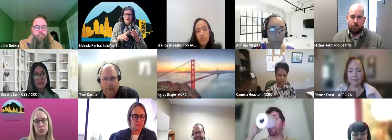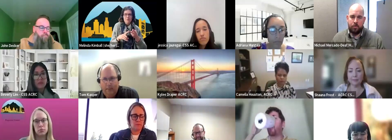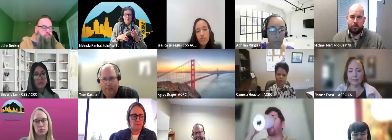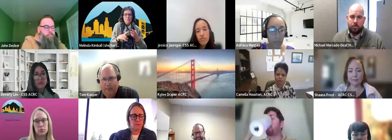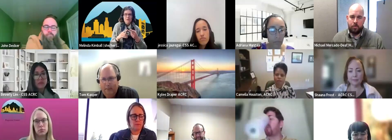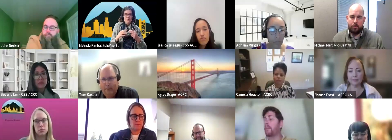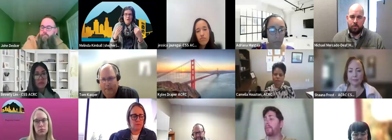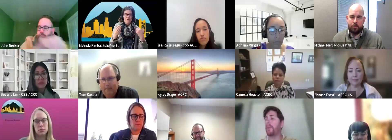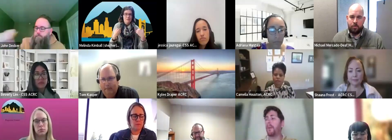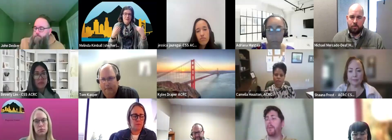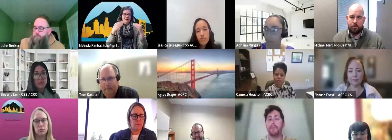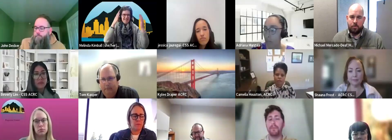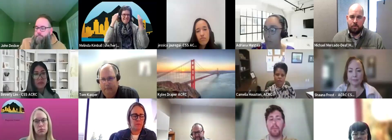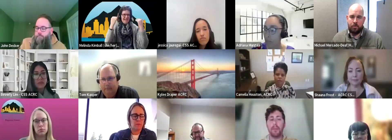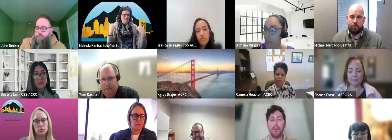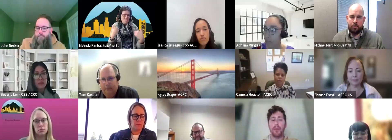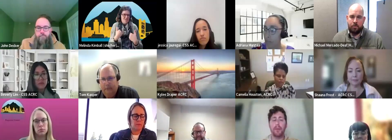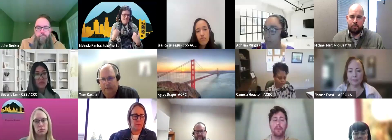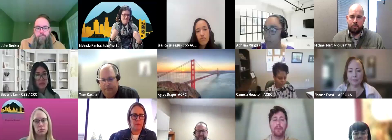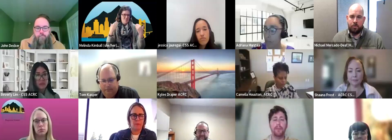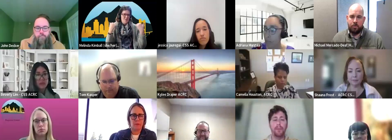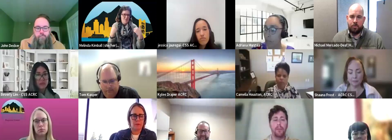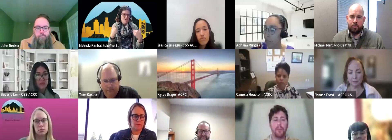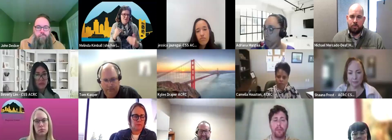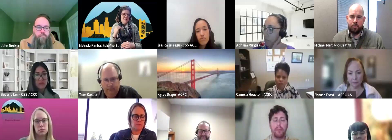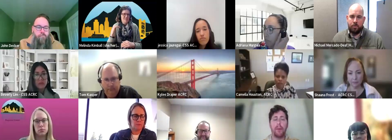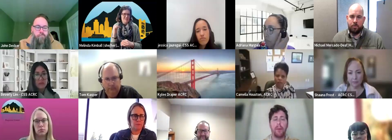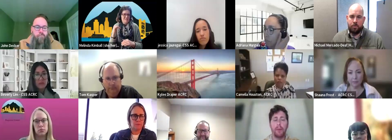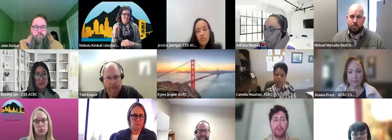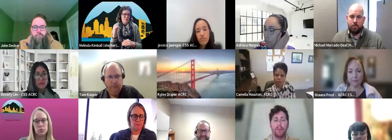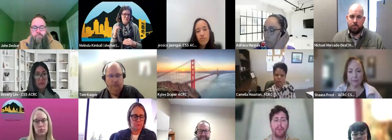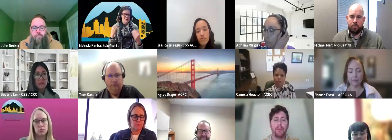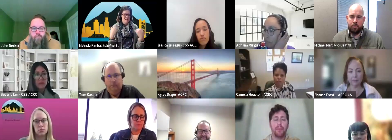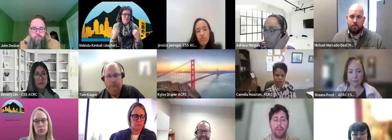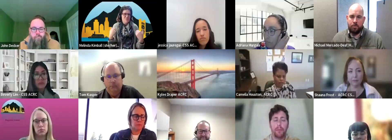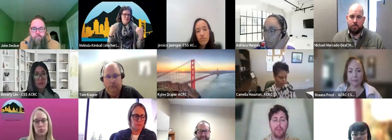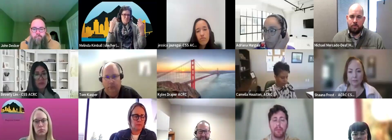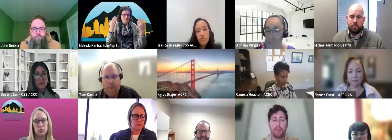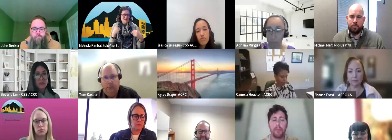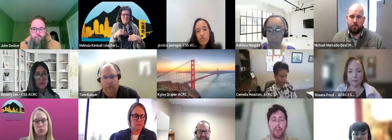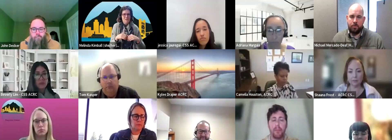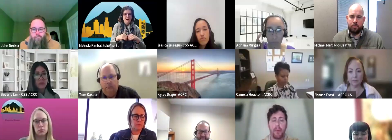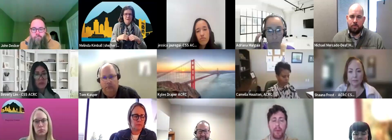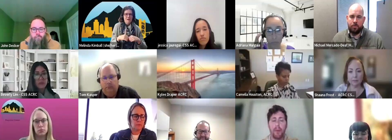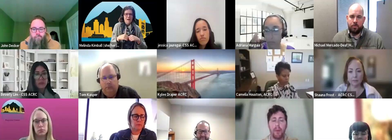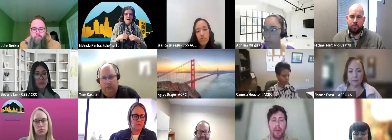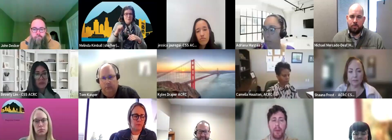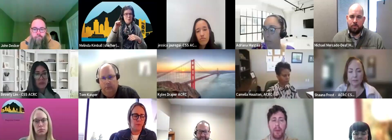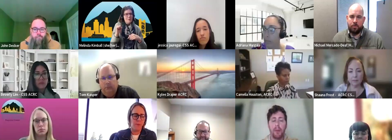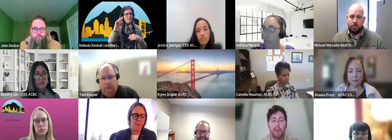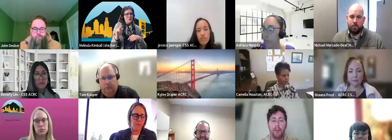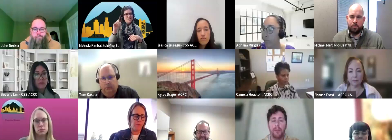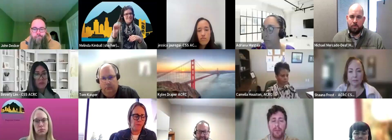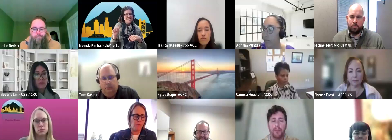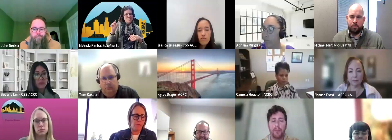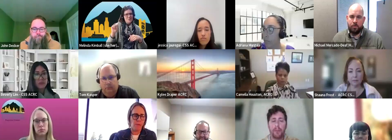Then you also want to keep your hand again in that signer space that's below the chin and inwards. That's what your signer space is. And you don't want to